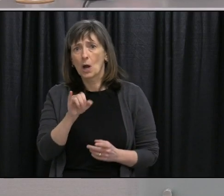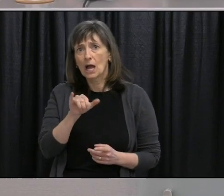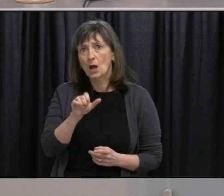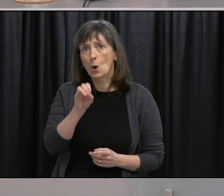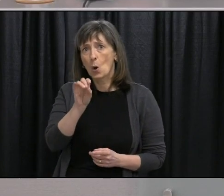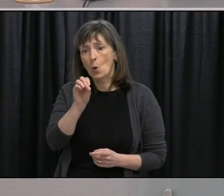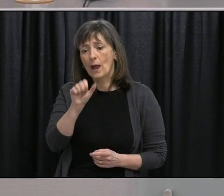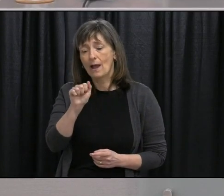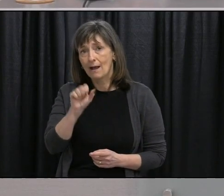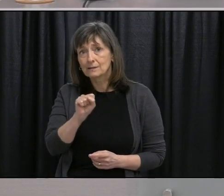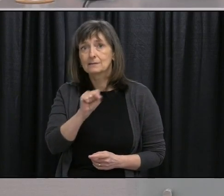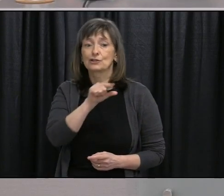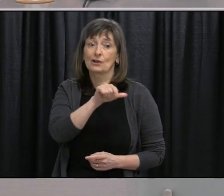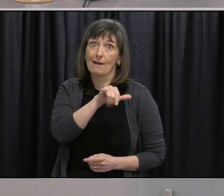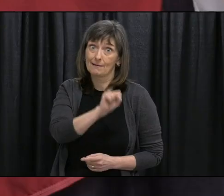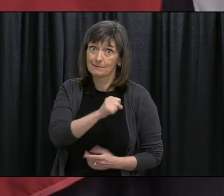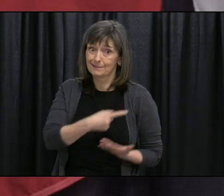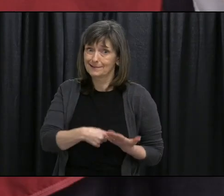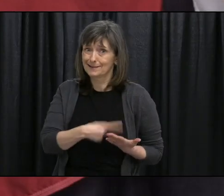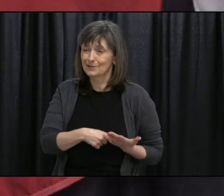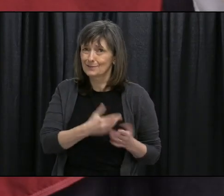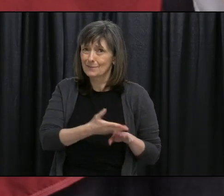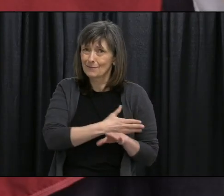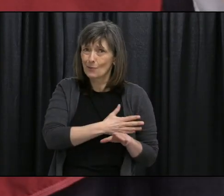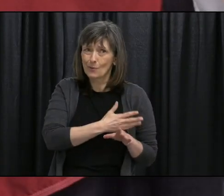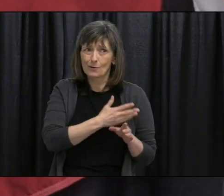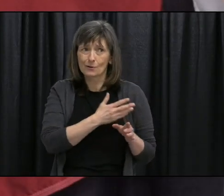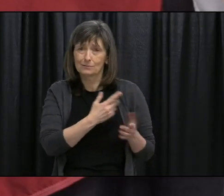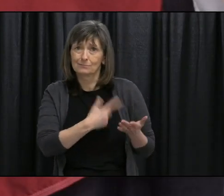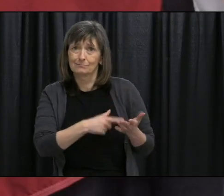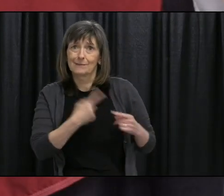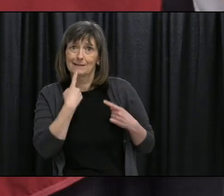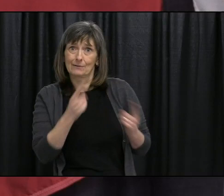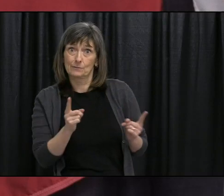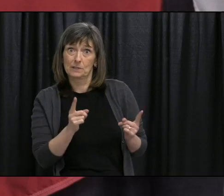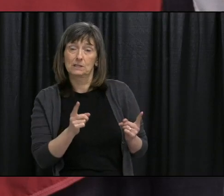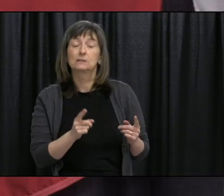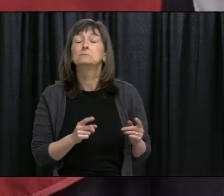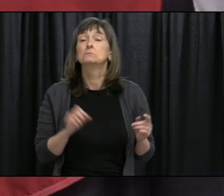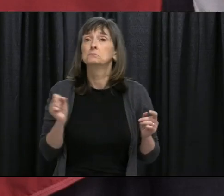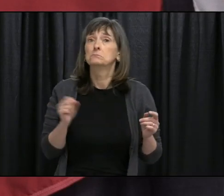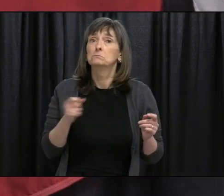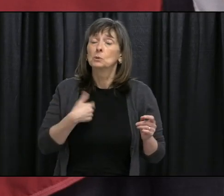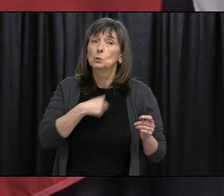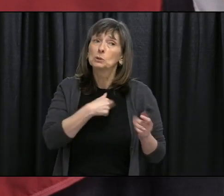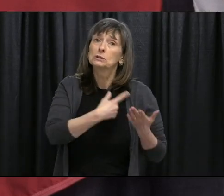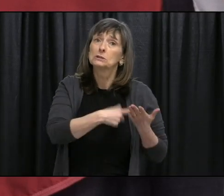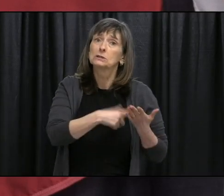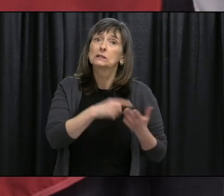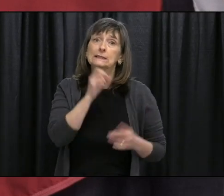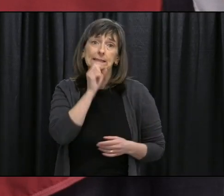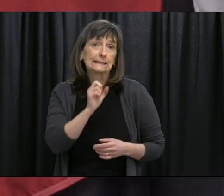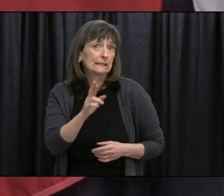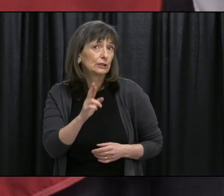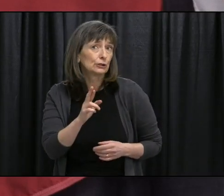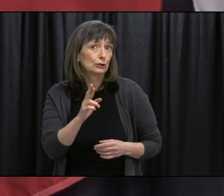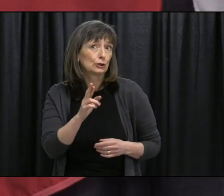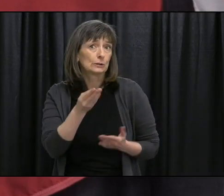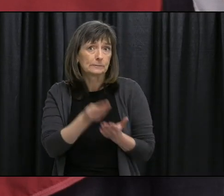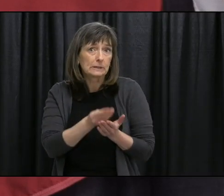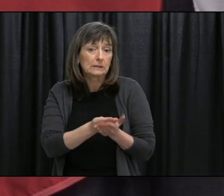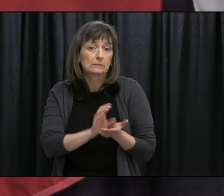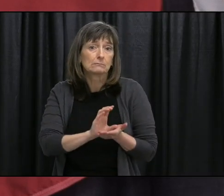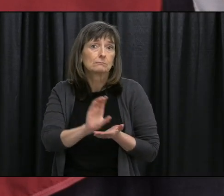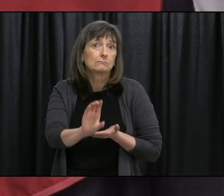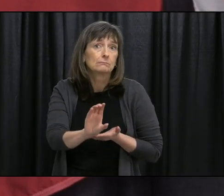the Prime Minister? Yeah, there's conversations that would have occurred in relief and support for seniors. And of course, this is a federal program. That's